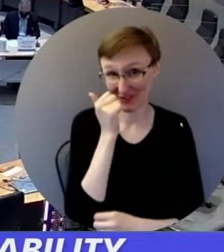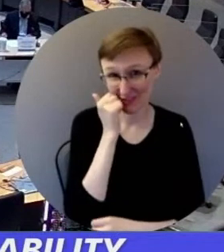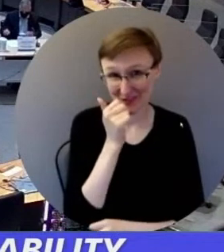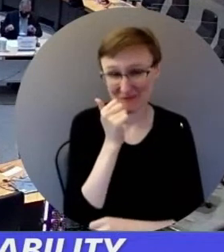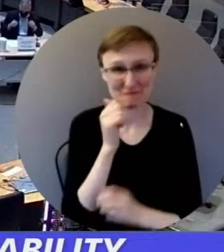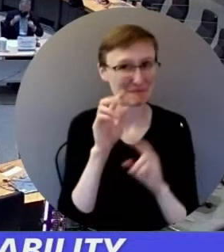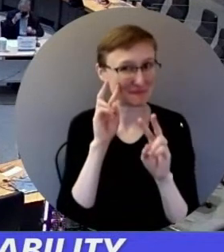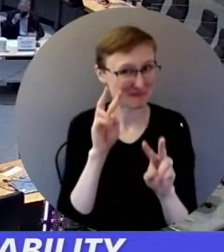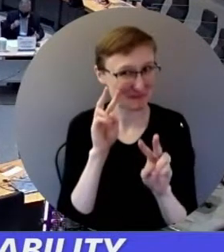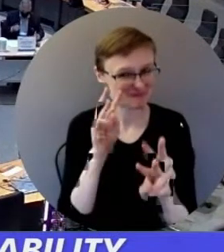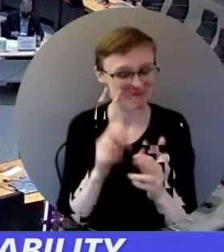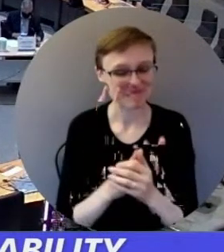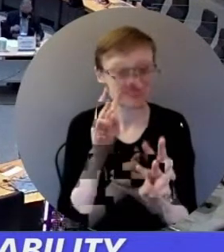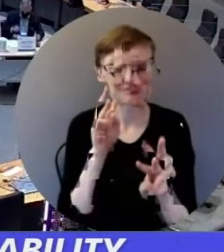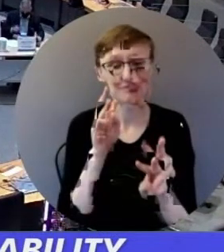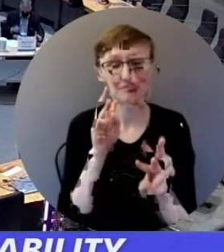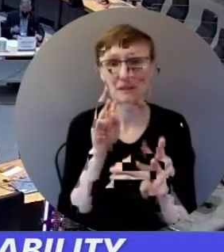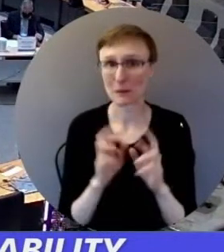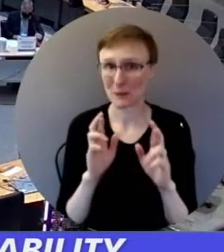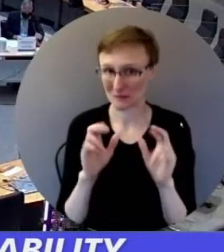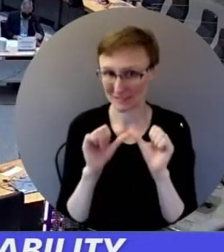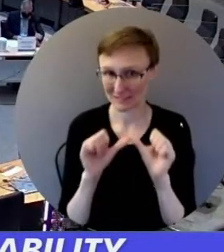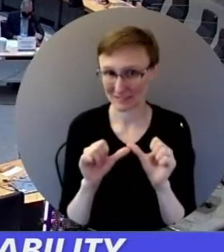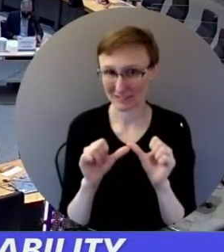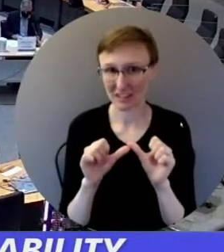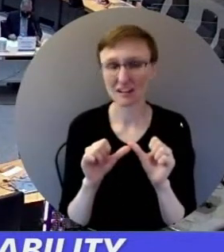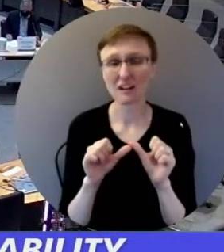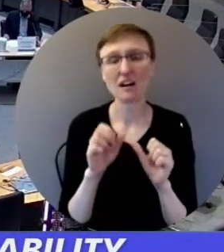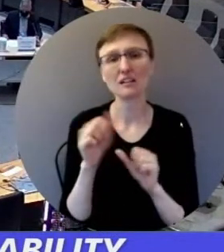We heard from Dr. Remiliotis about